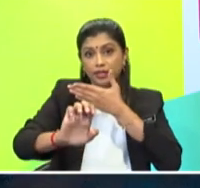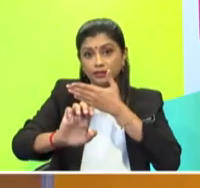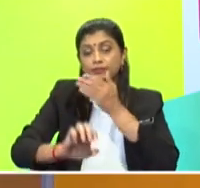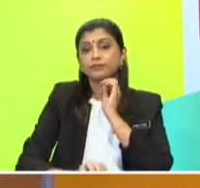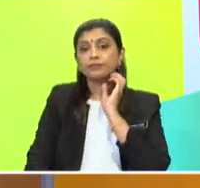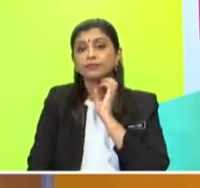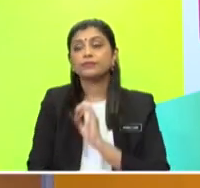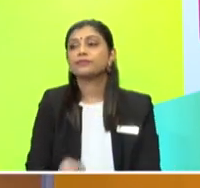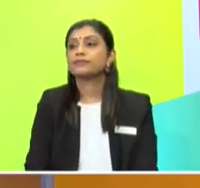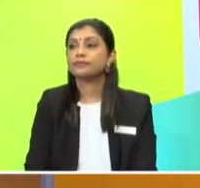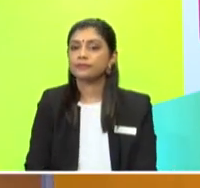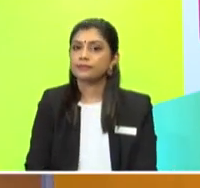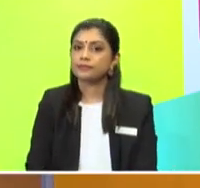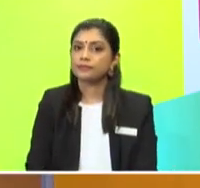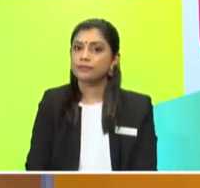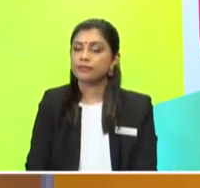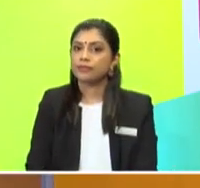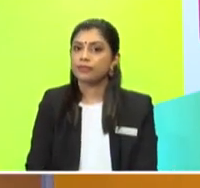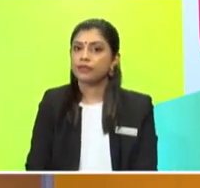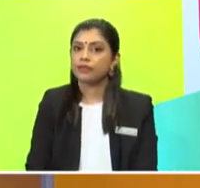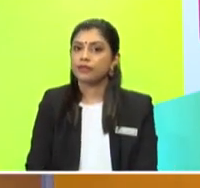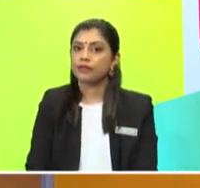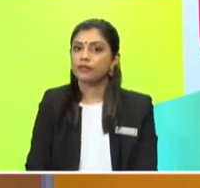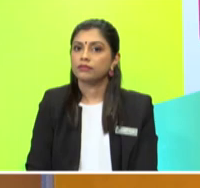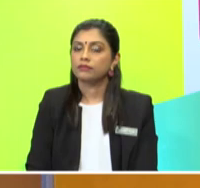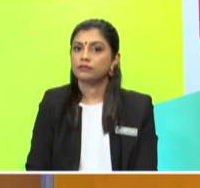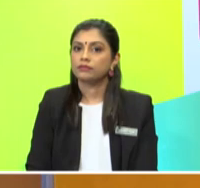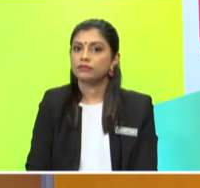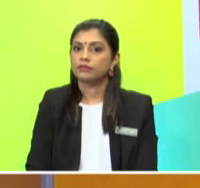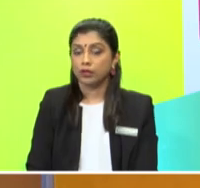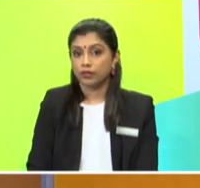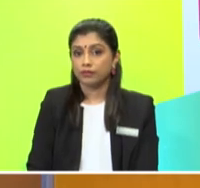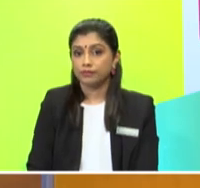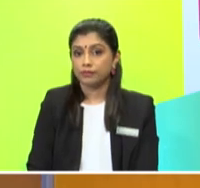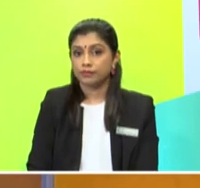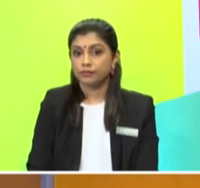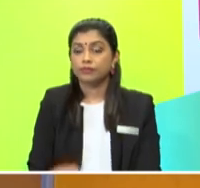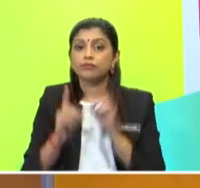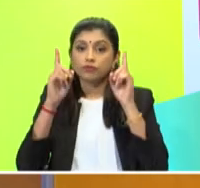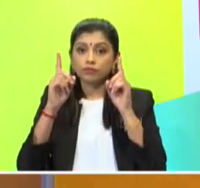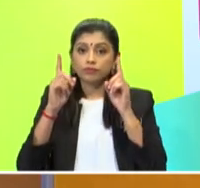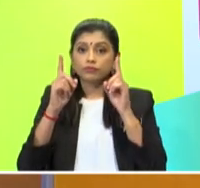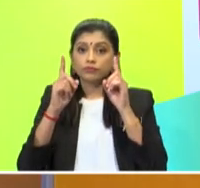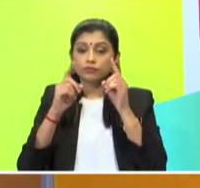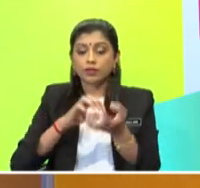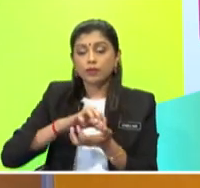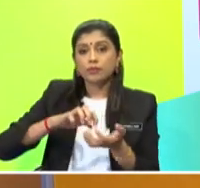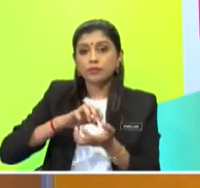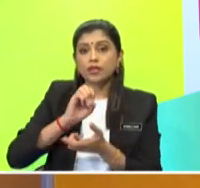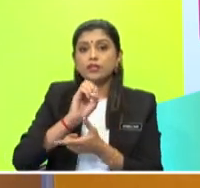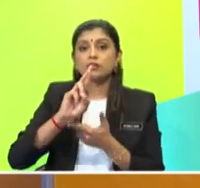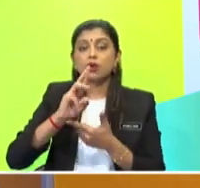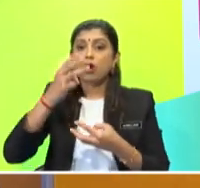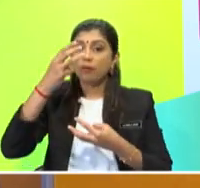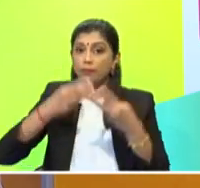always remember we can never go wrong, inshallah, with our mom, mix or match. Oh, yes. Because this will be the idea generator